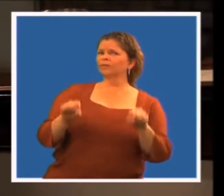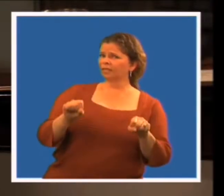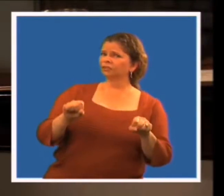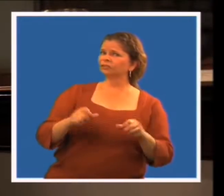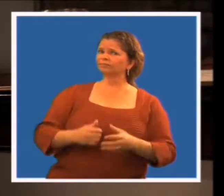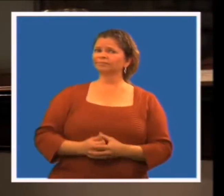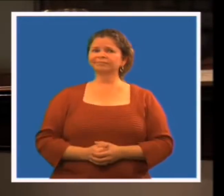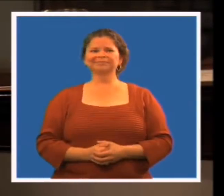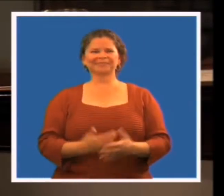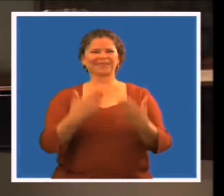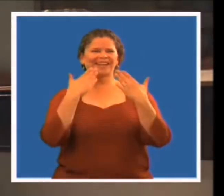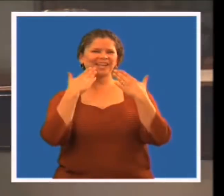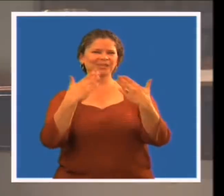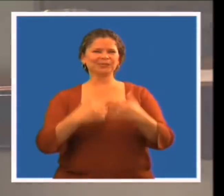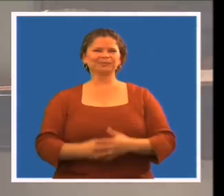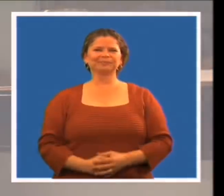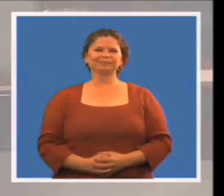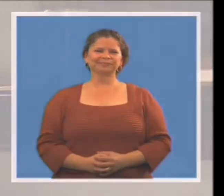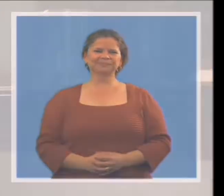potential. Thank you.